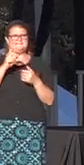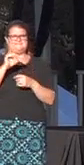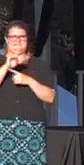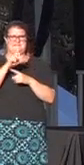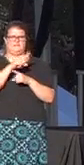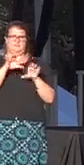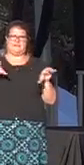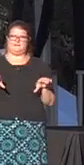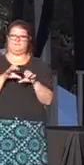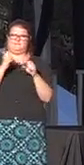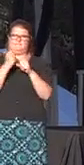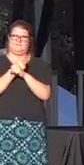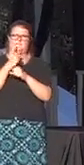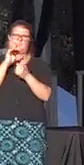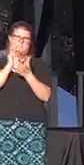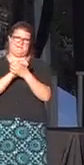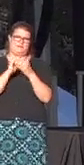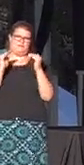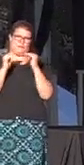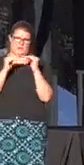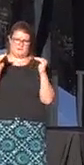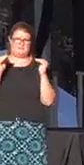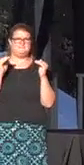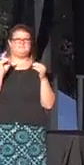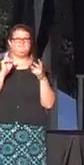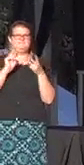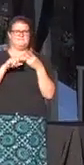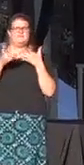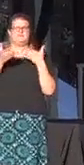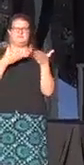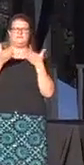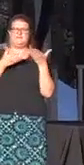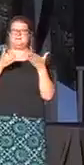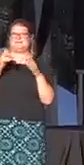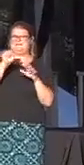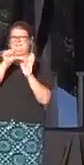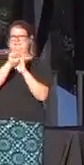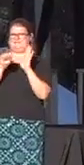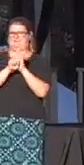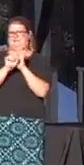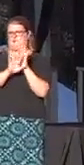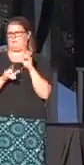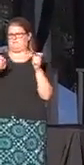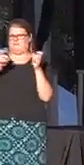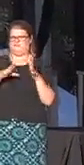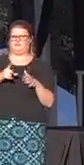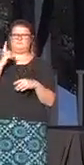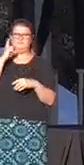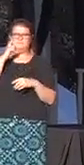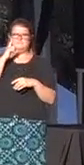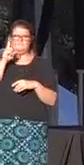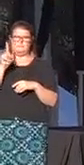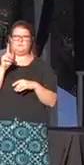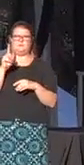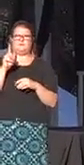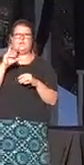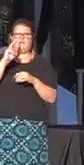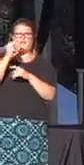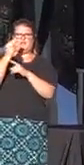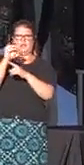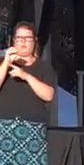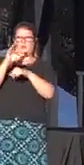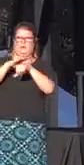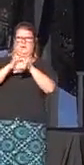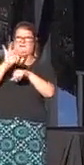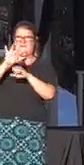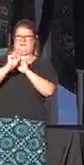has been active in the fight for marriage equality, serving as statewide manager for No on 8